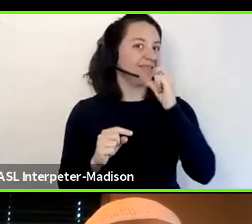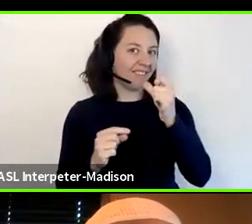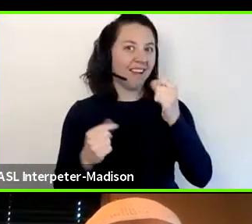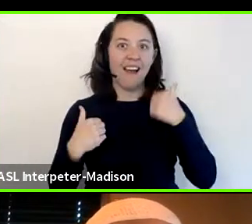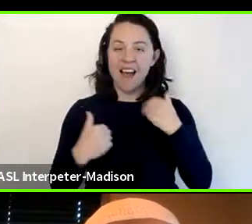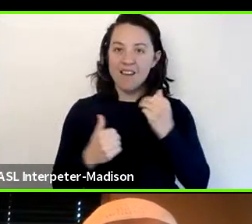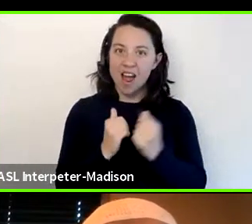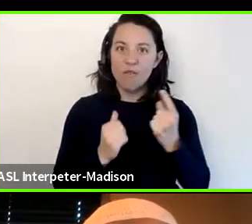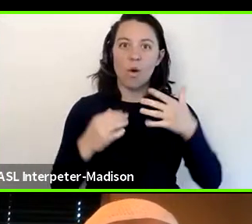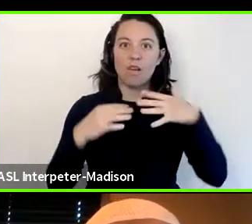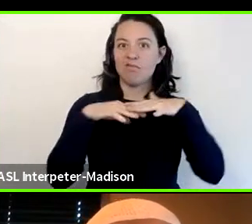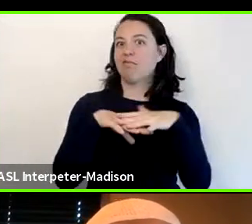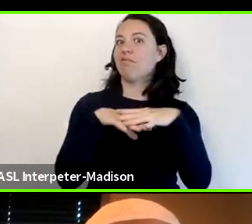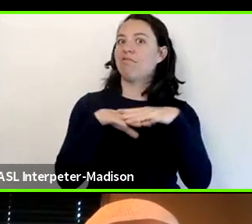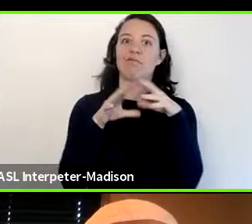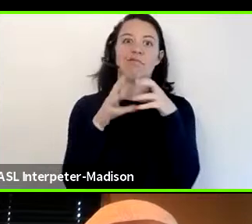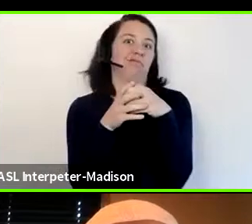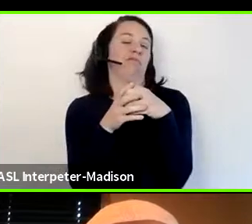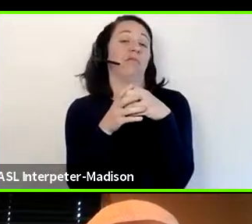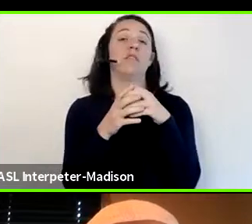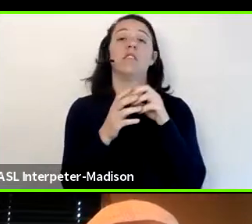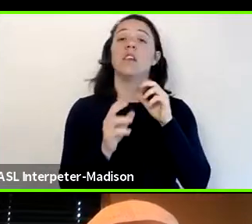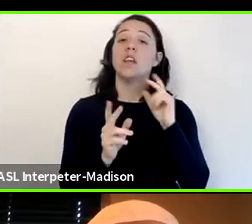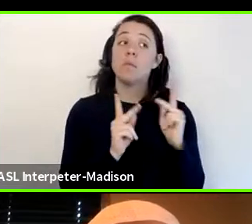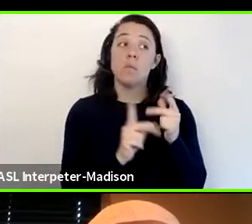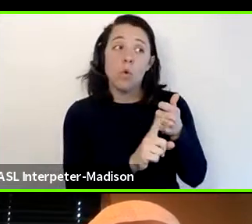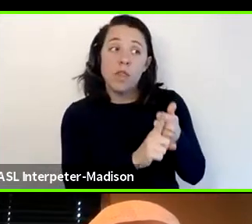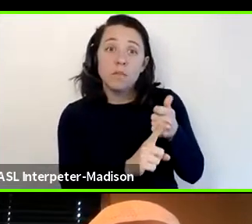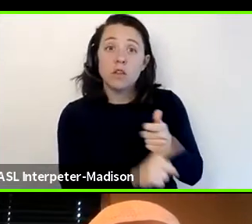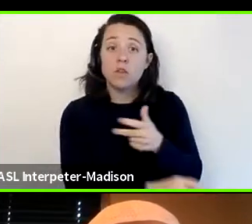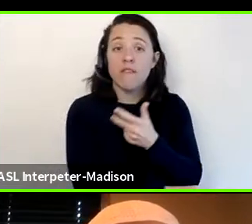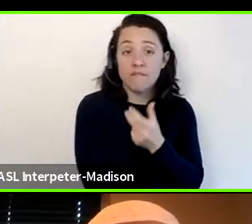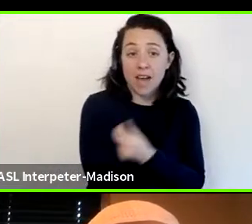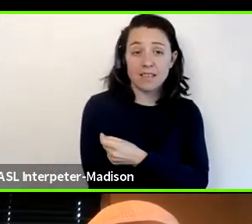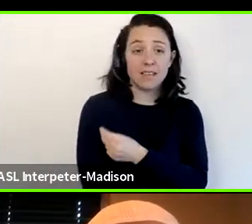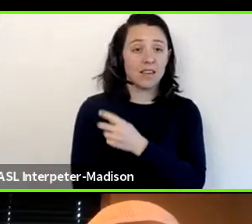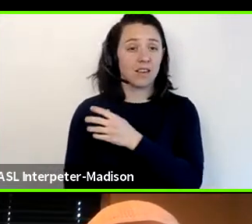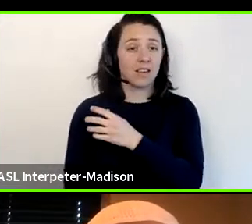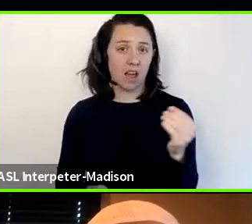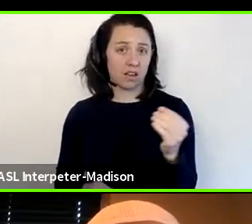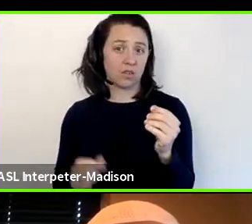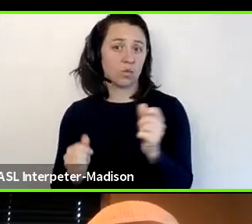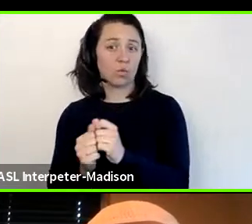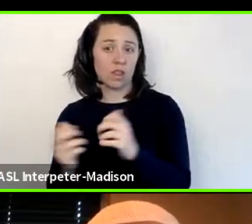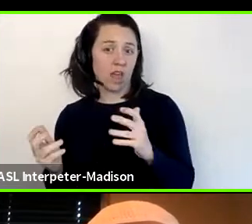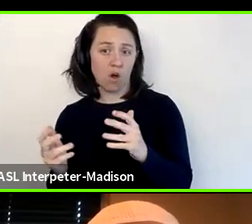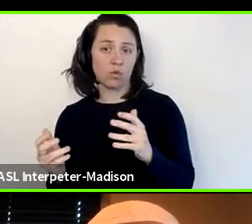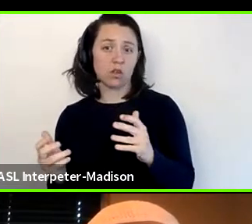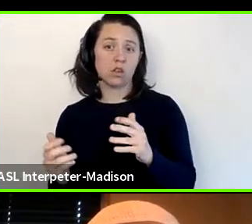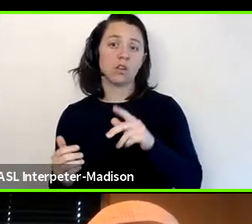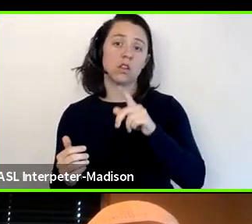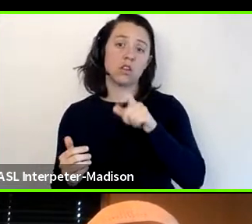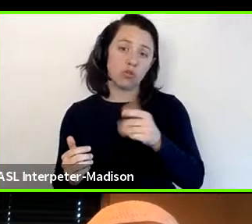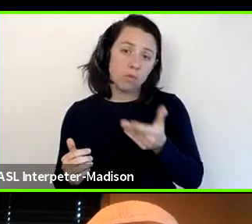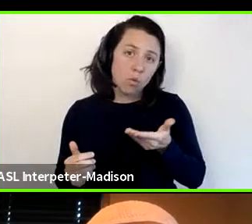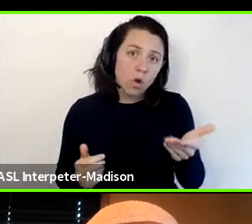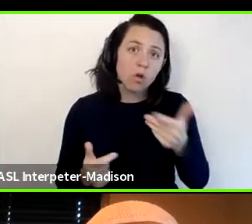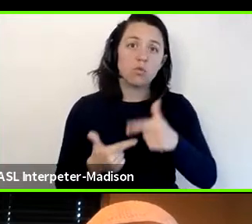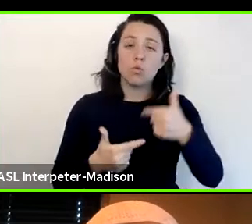People who are vaccinated and those who are unvaccinated should be welcome to participate in